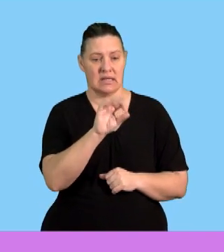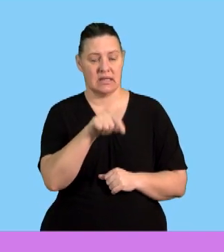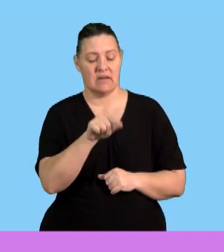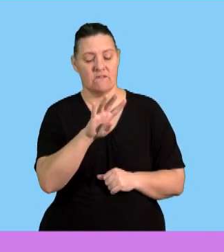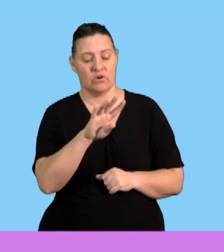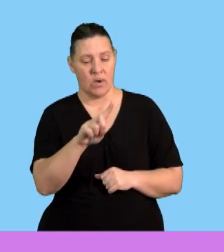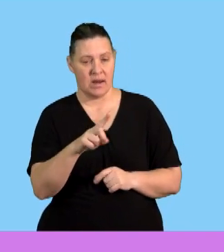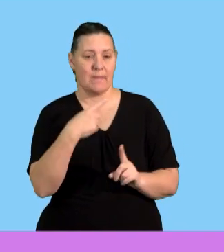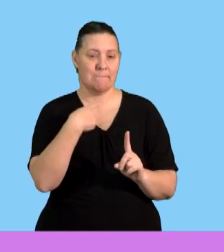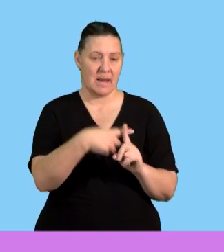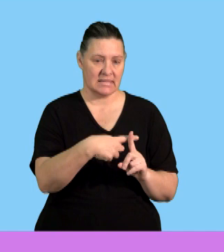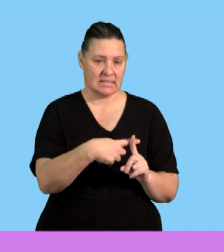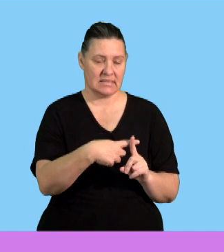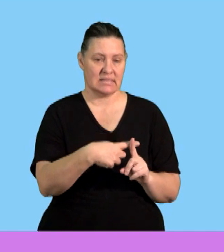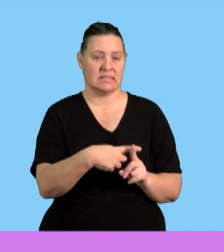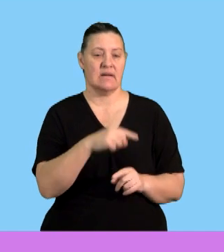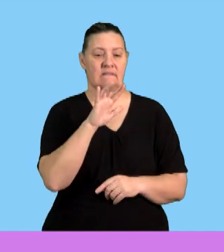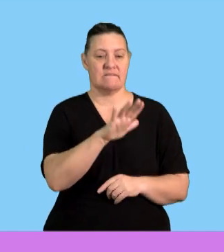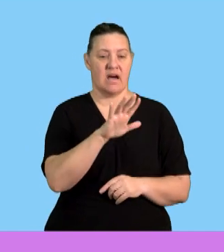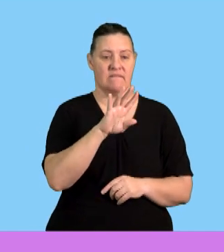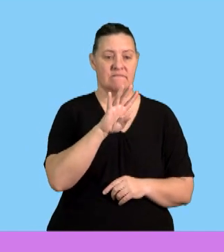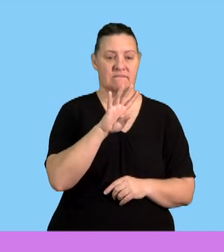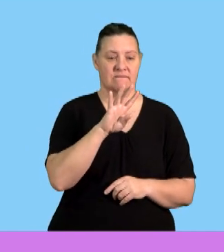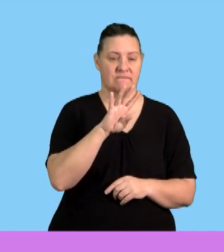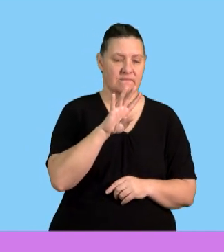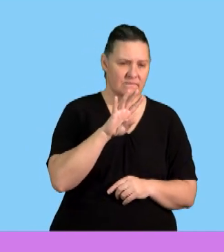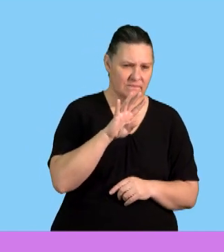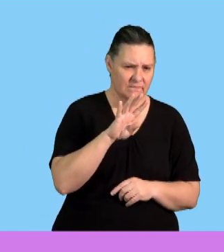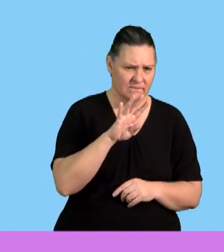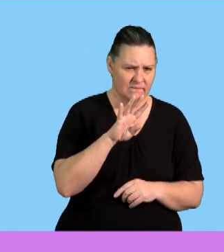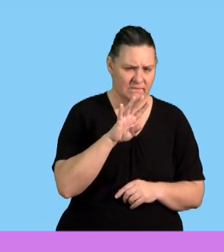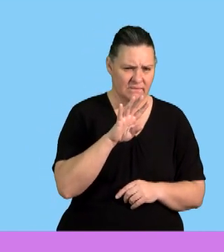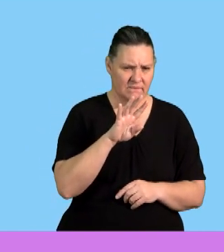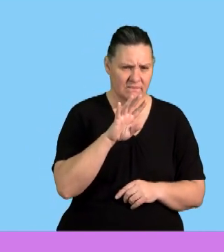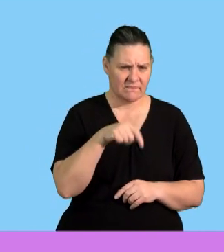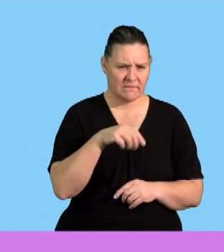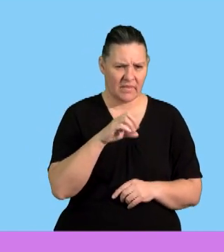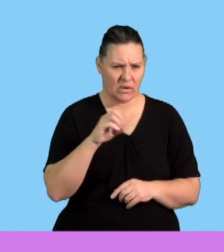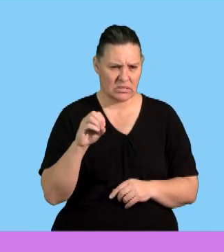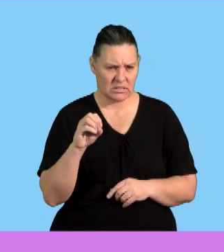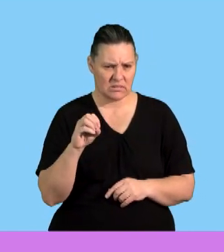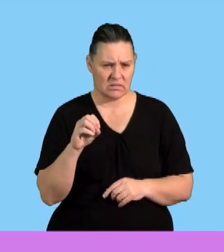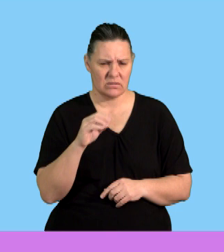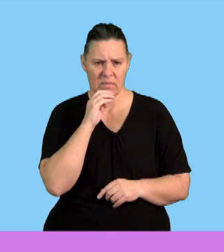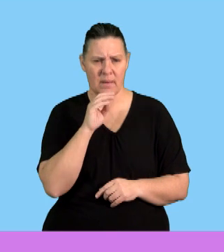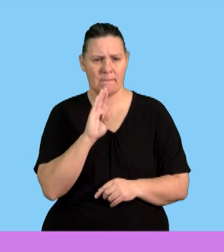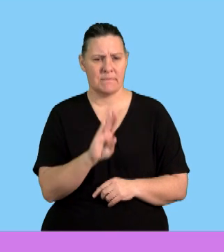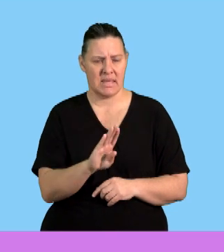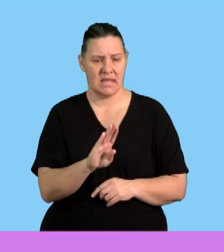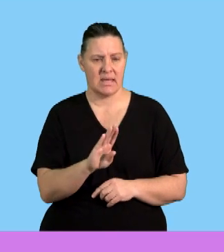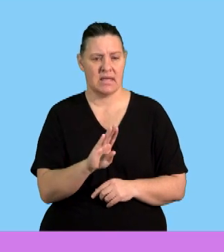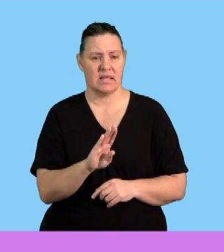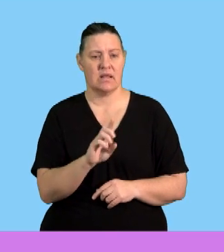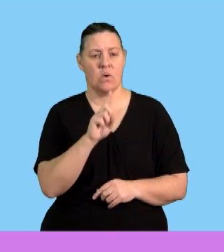10,623.41 plus an additional 5,000. So B is then going to